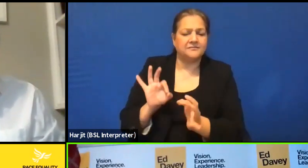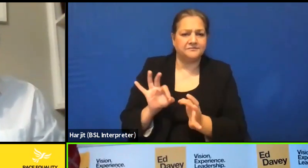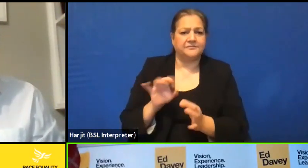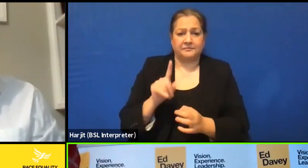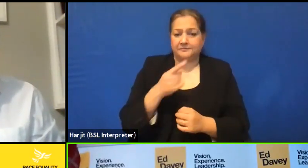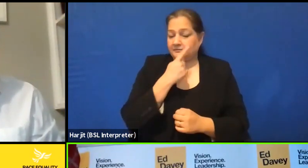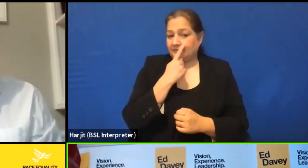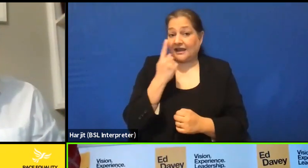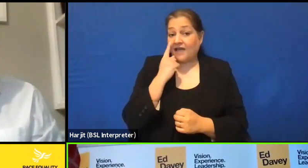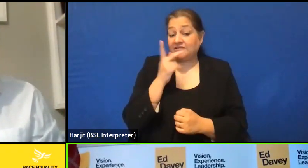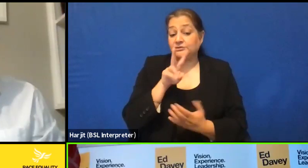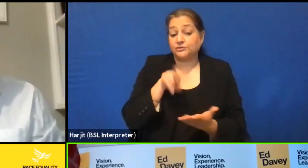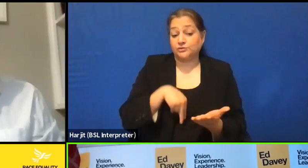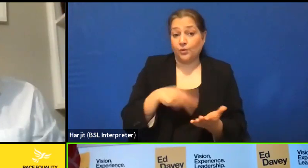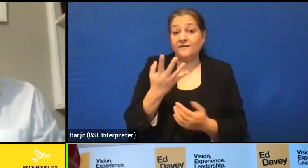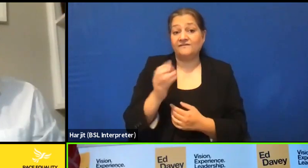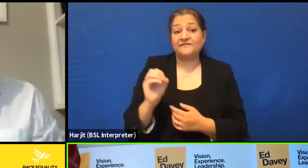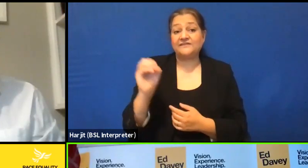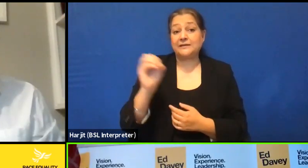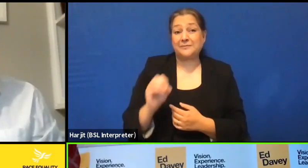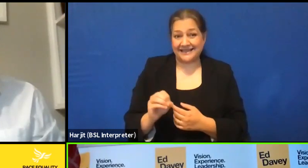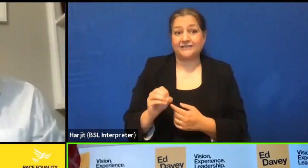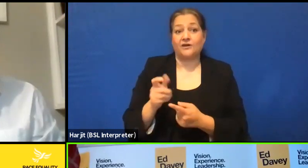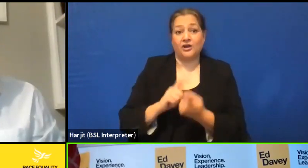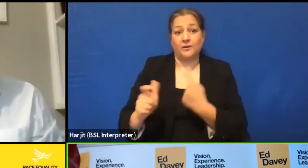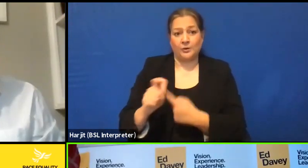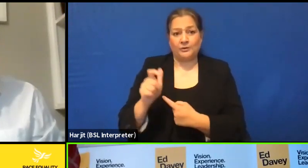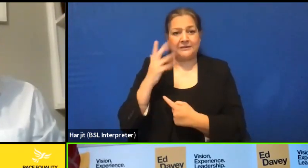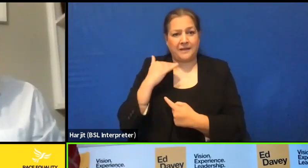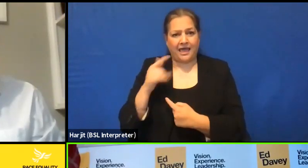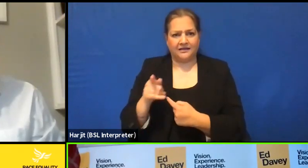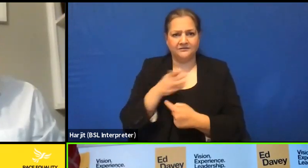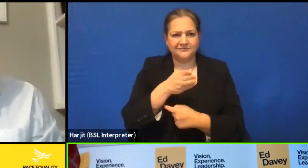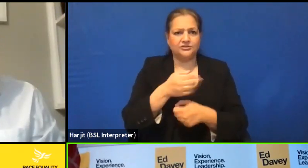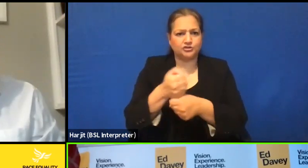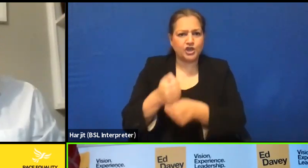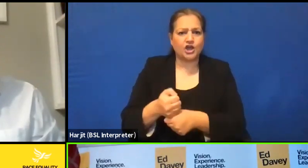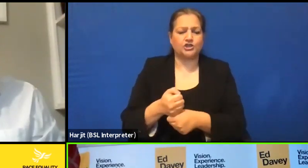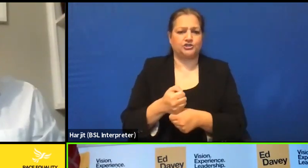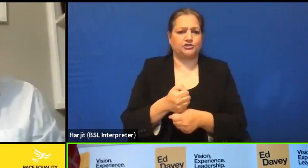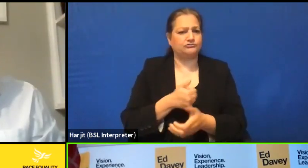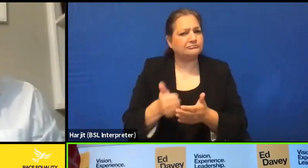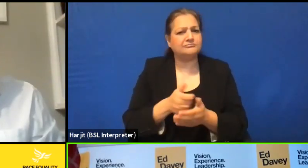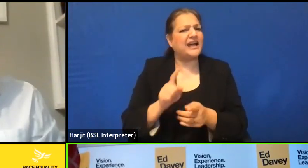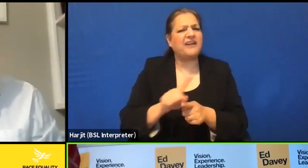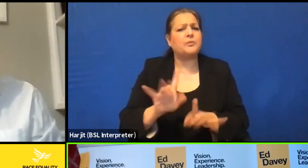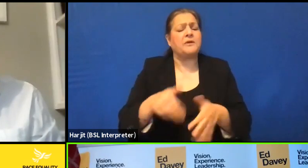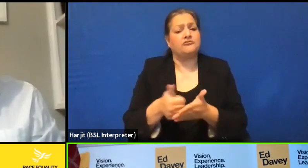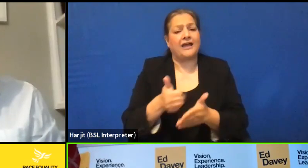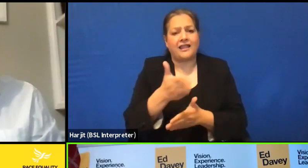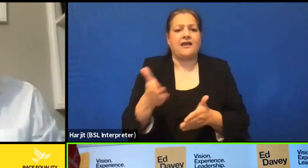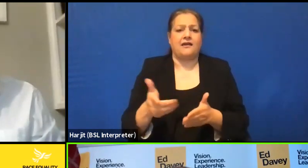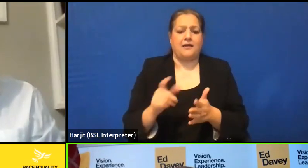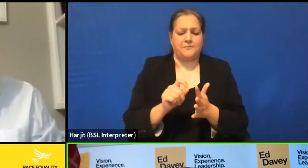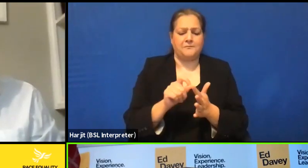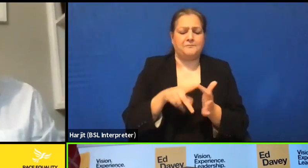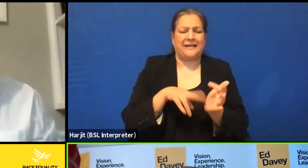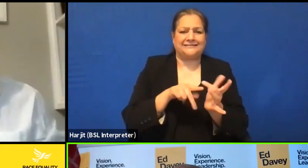the black community attends church, not necessarily regularly, but every so often. Pentecostal, evangelical, black churches.